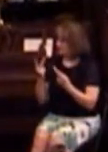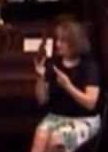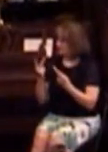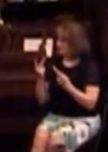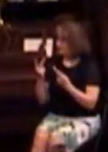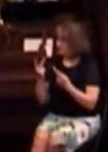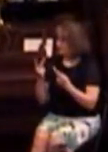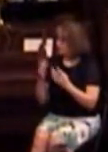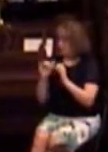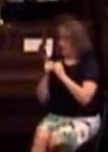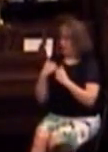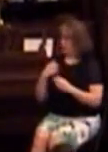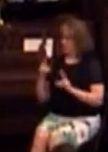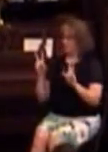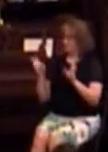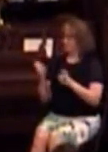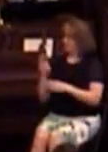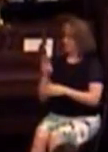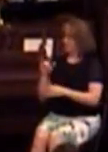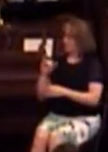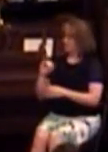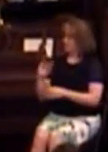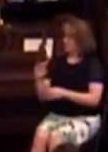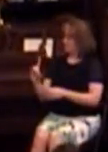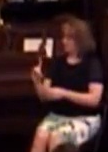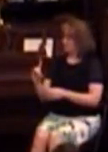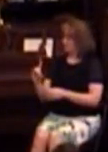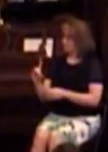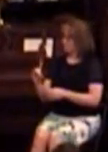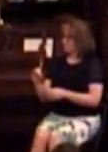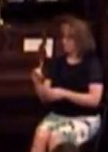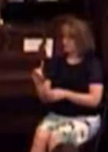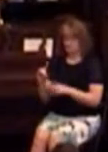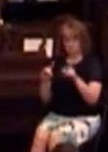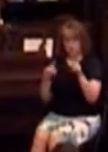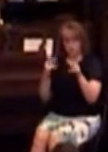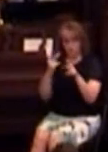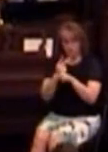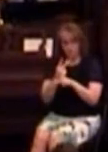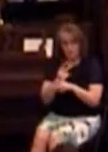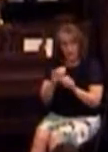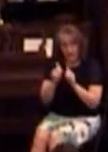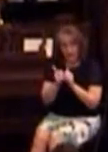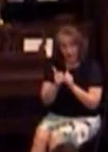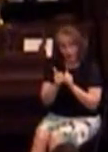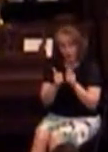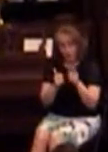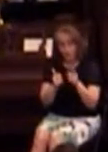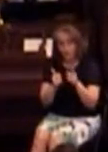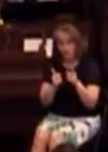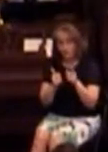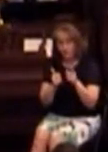Okay, I'm going to continue to speak now. Did you figure it out yet? See, that's the problem with the sermons.